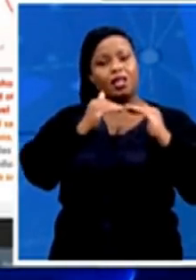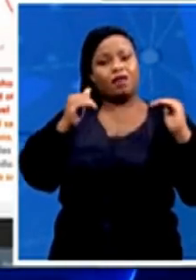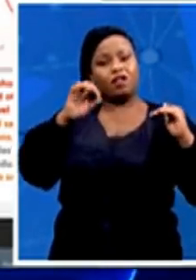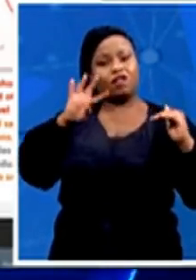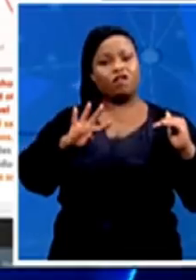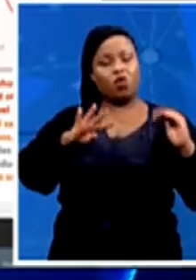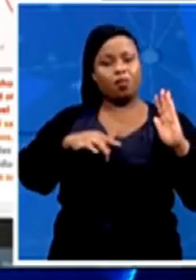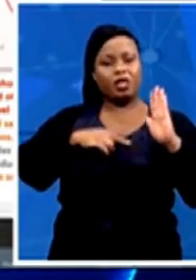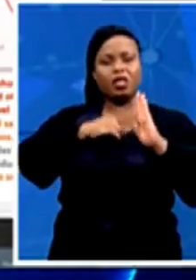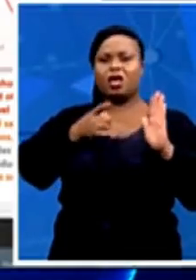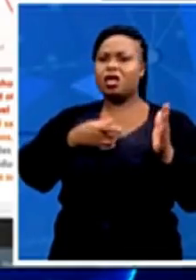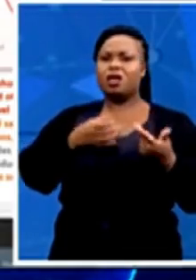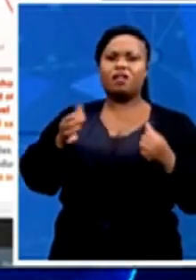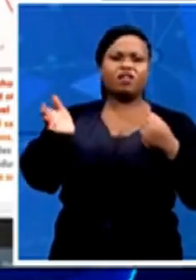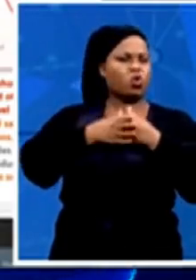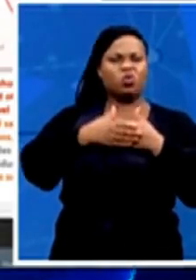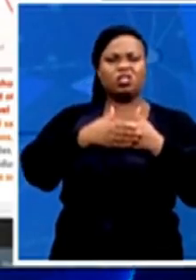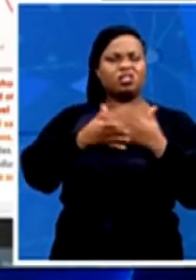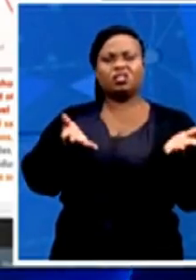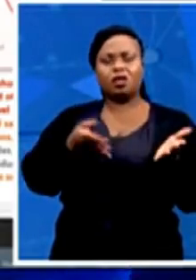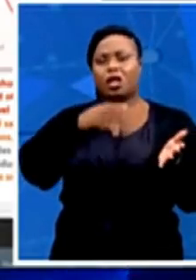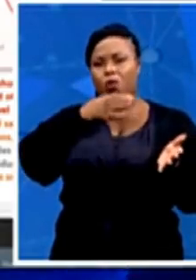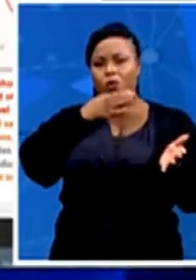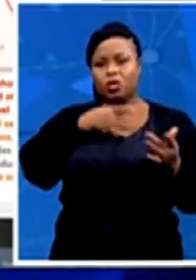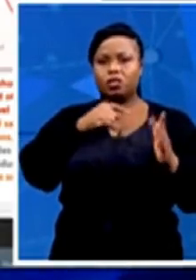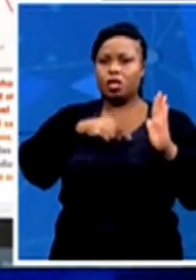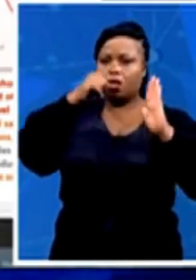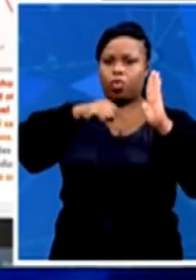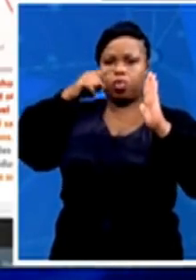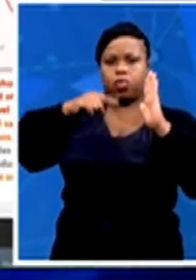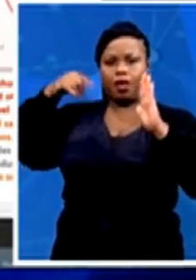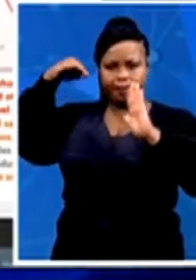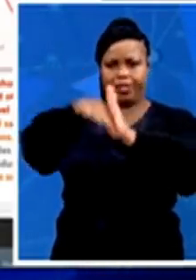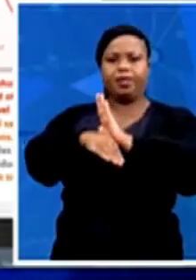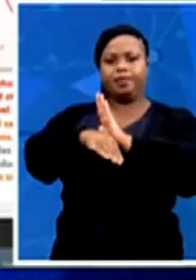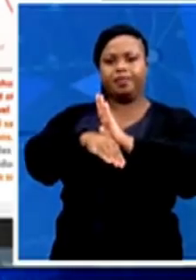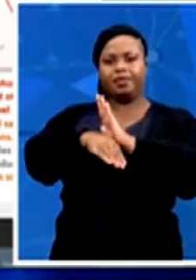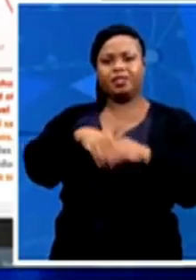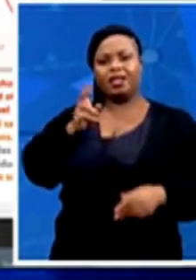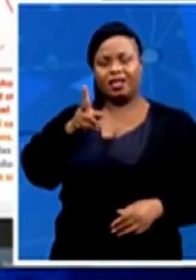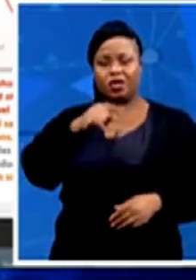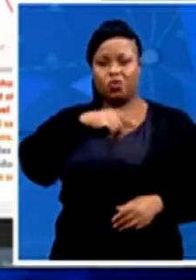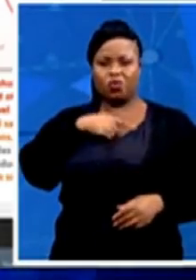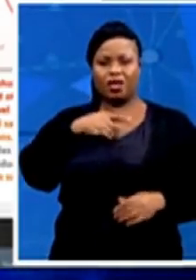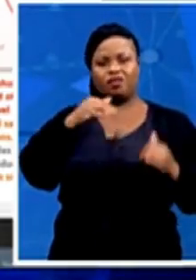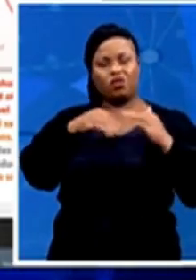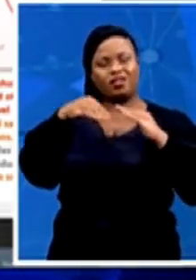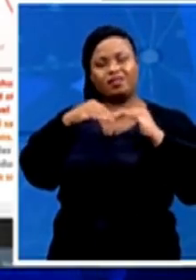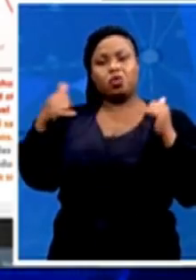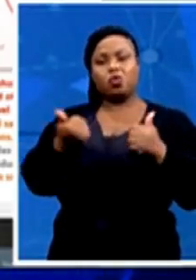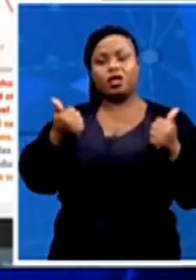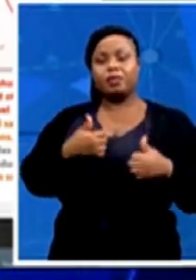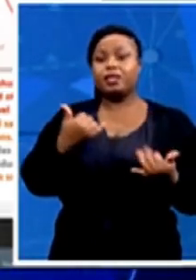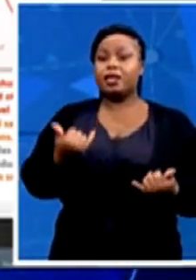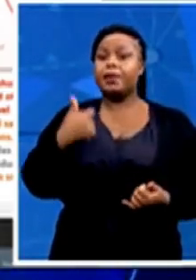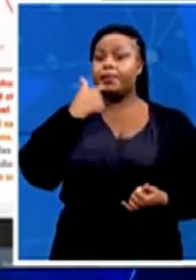significant declines in alcohol presentation against the already reduced baseline. The recent taxi violence, which was last week, the